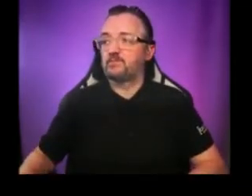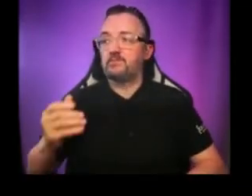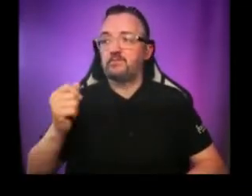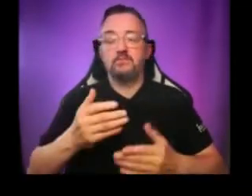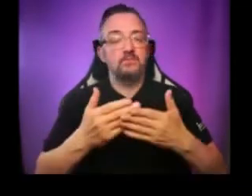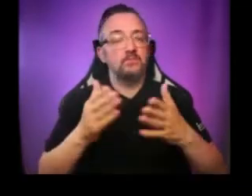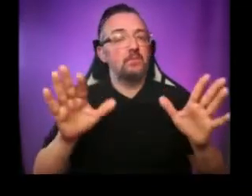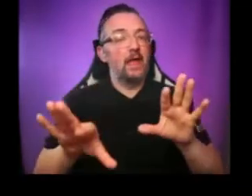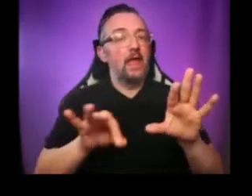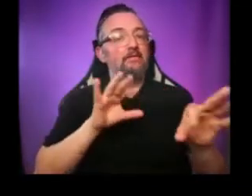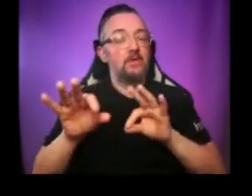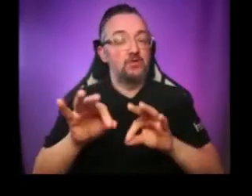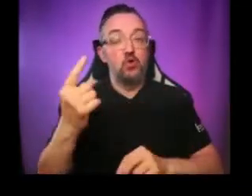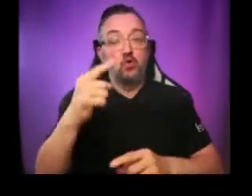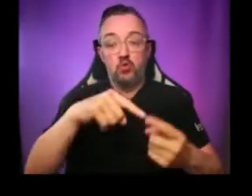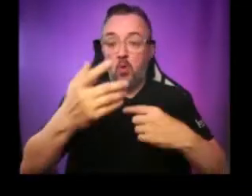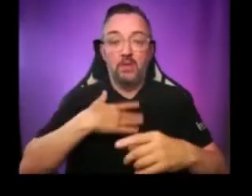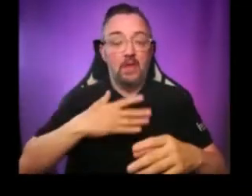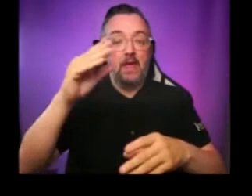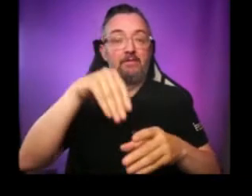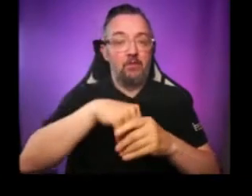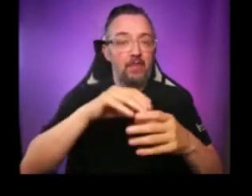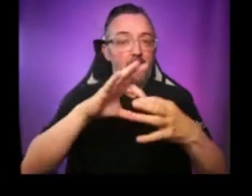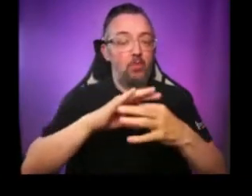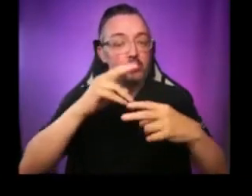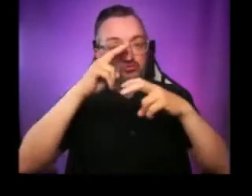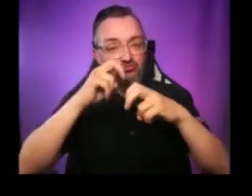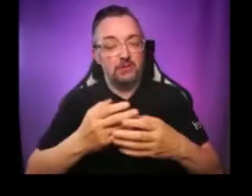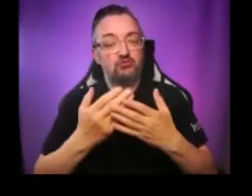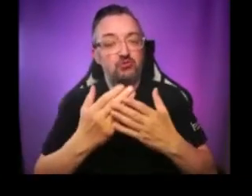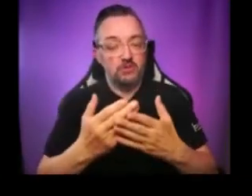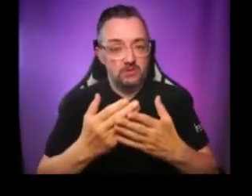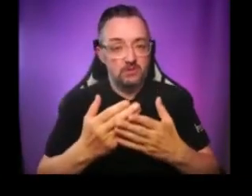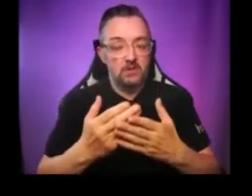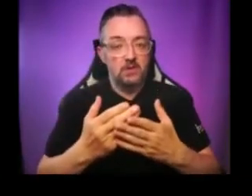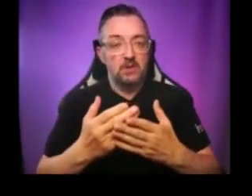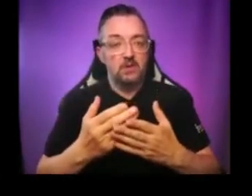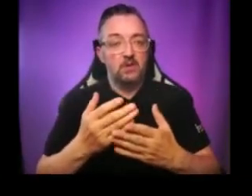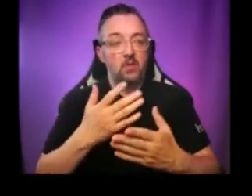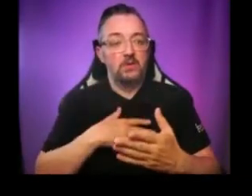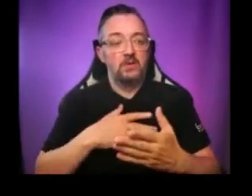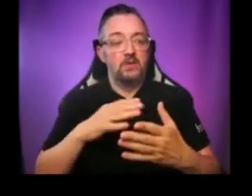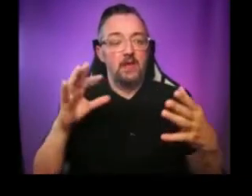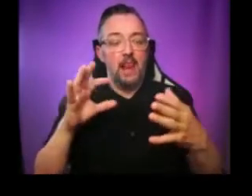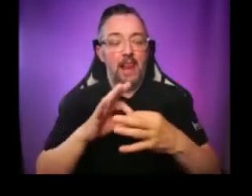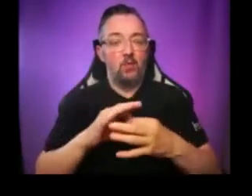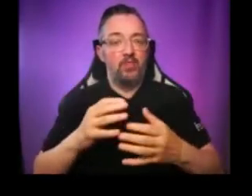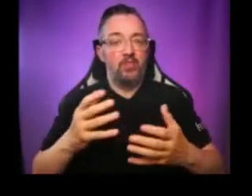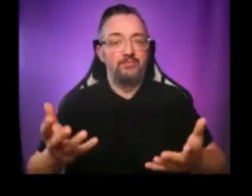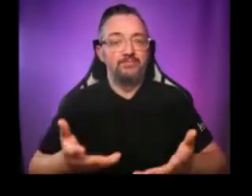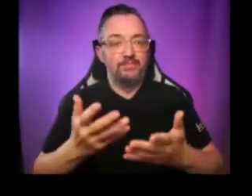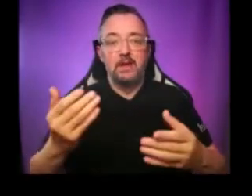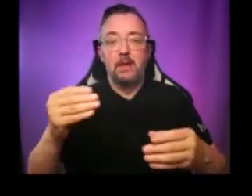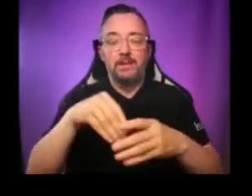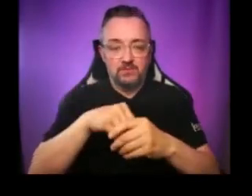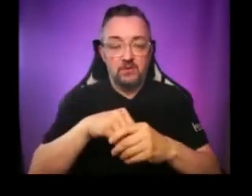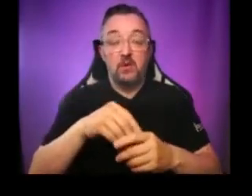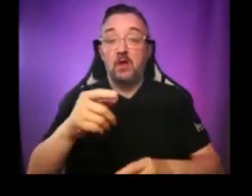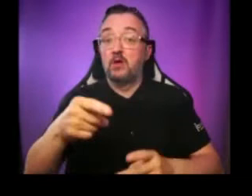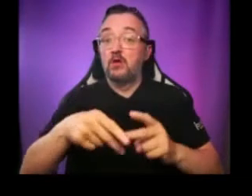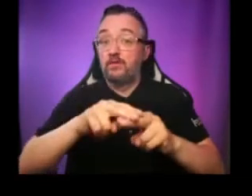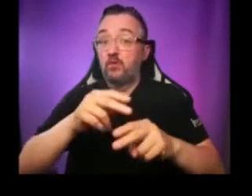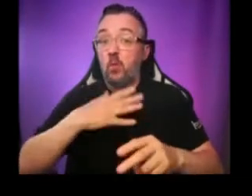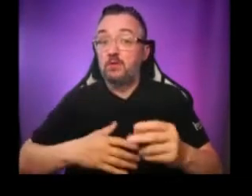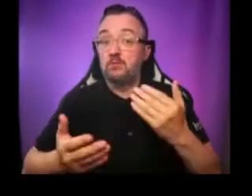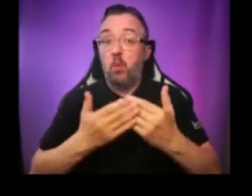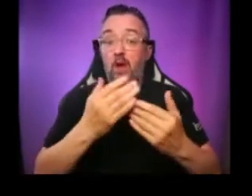who would like to get involved with research studies as part of our effort to improve participation rates. If you would like to find out more about these